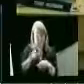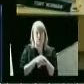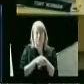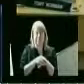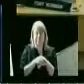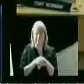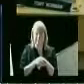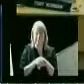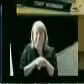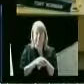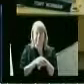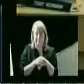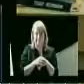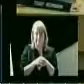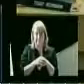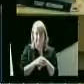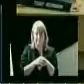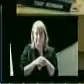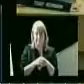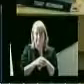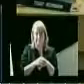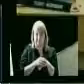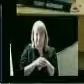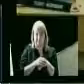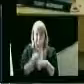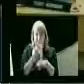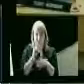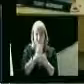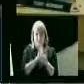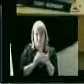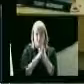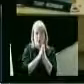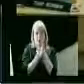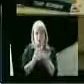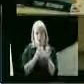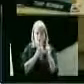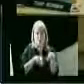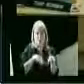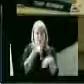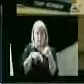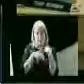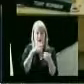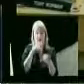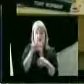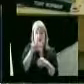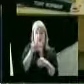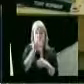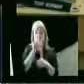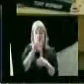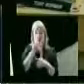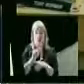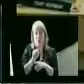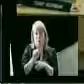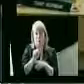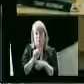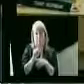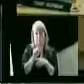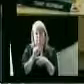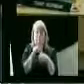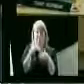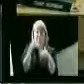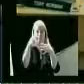among writing a book report on Marzano's hierarchy of needs.